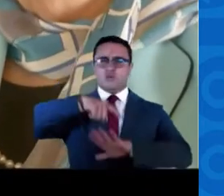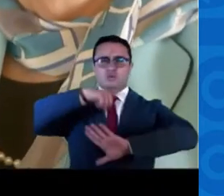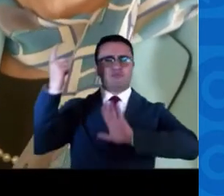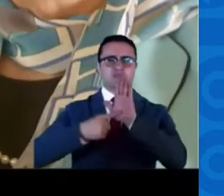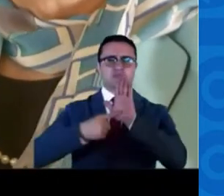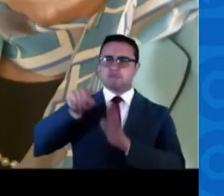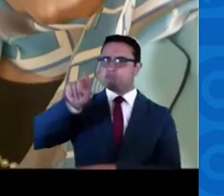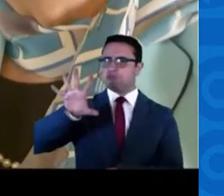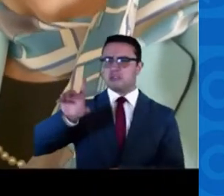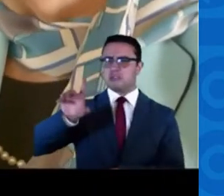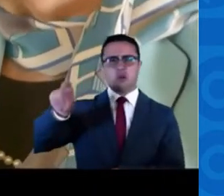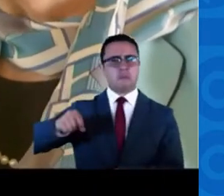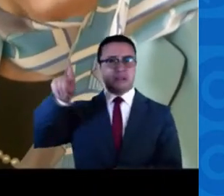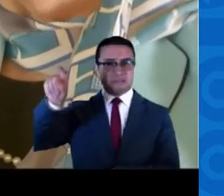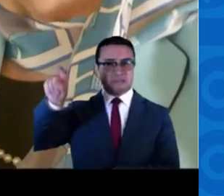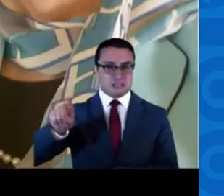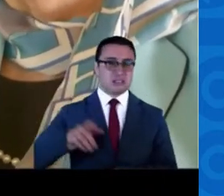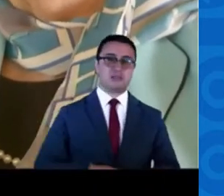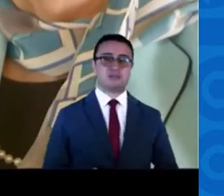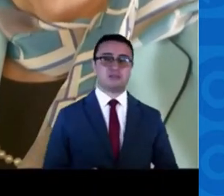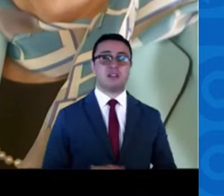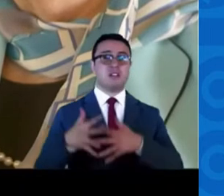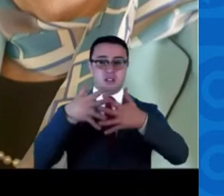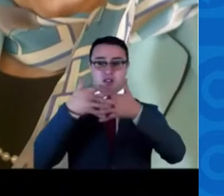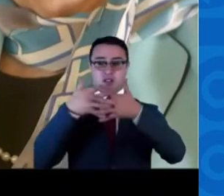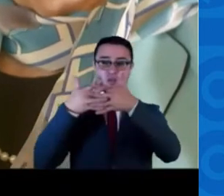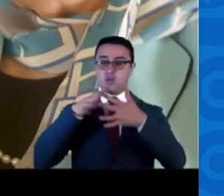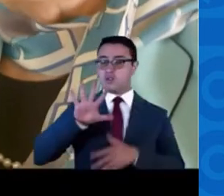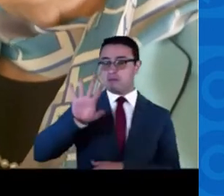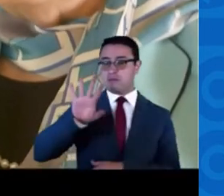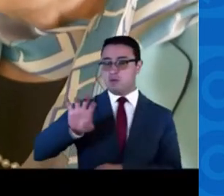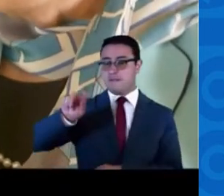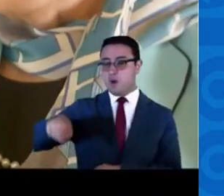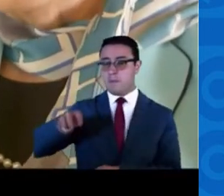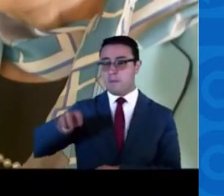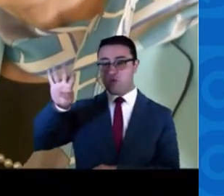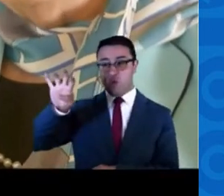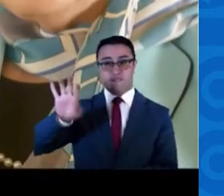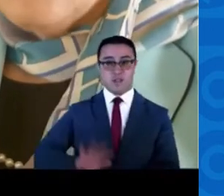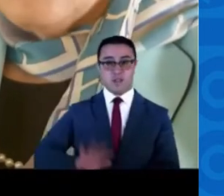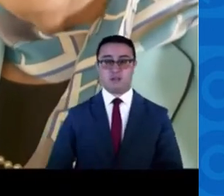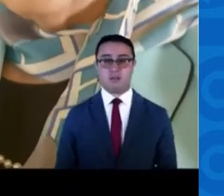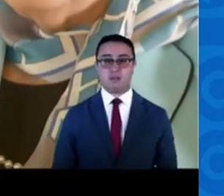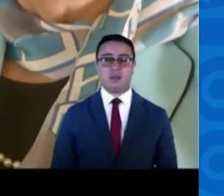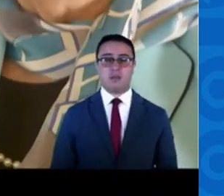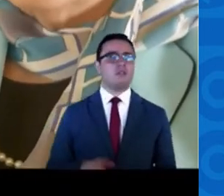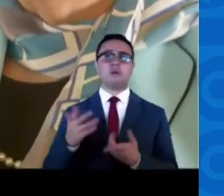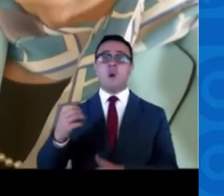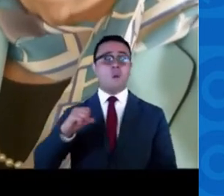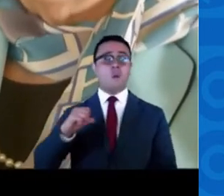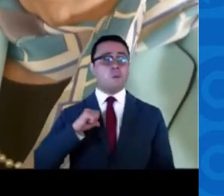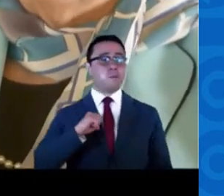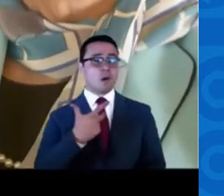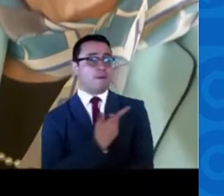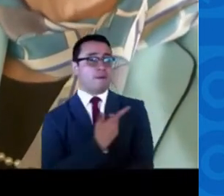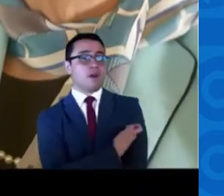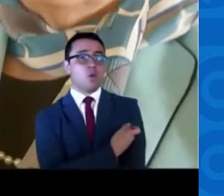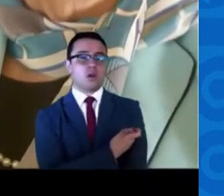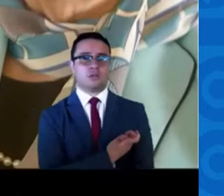complete schemes, others 65.6. US also has